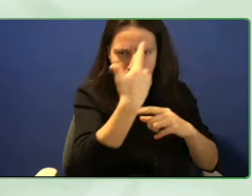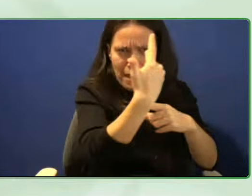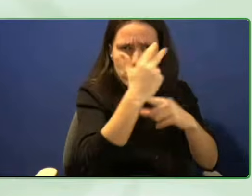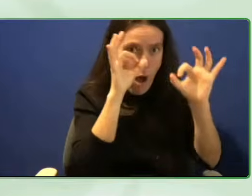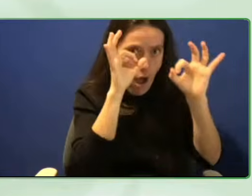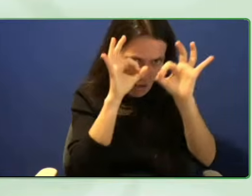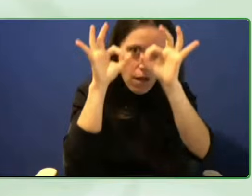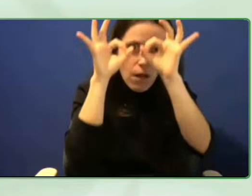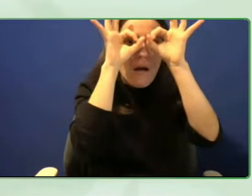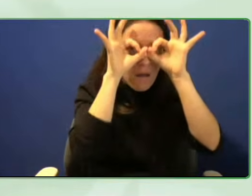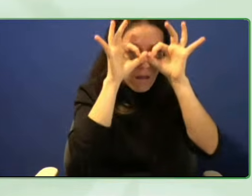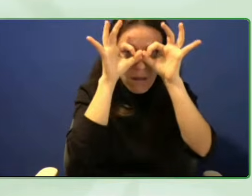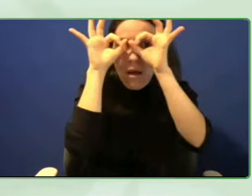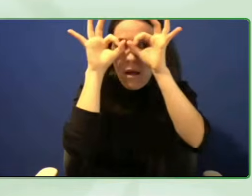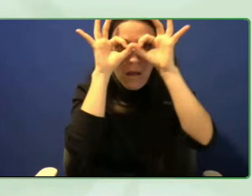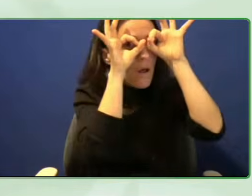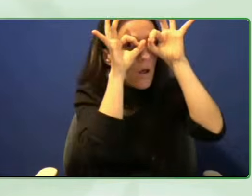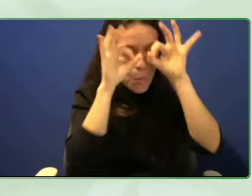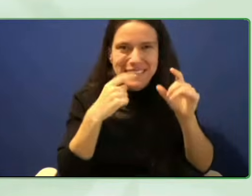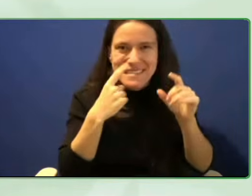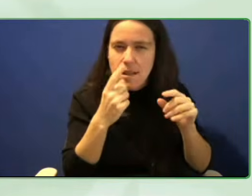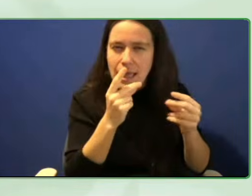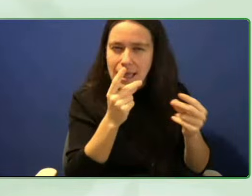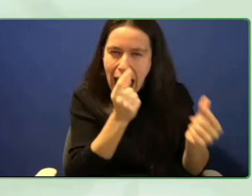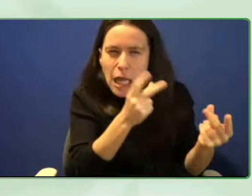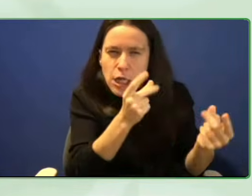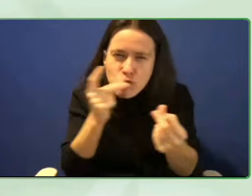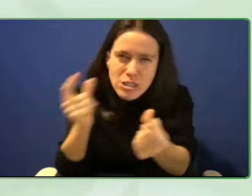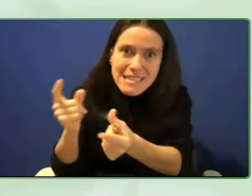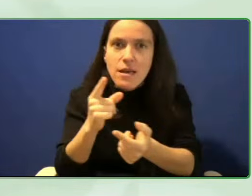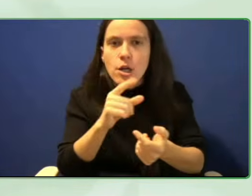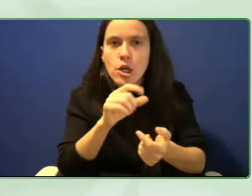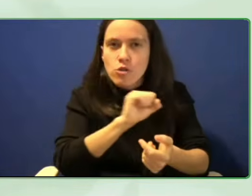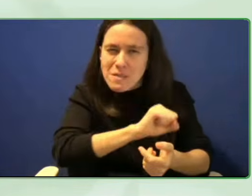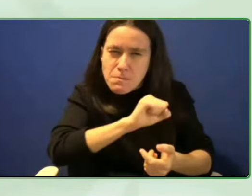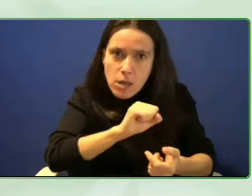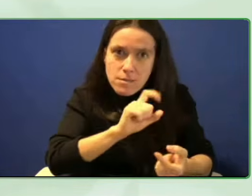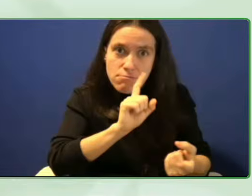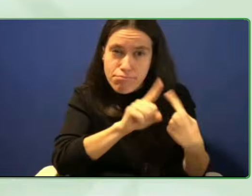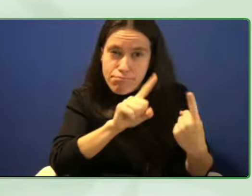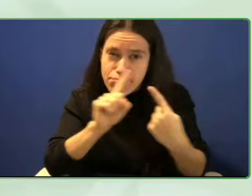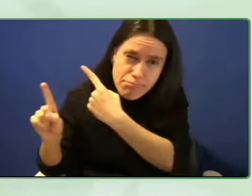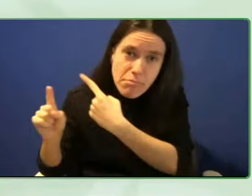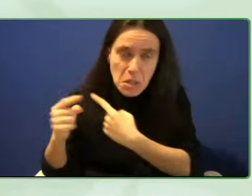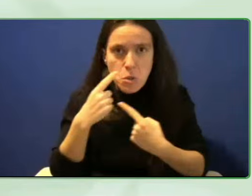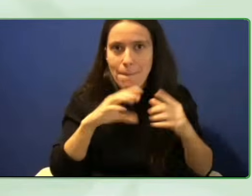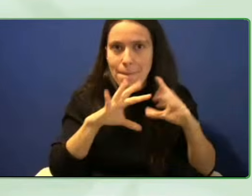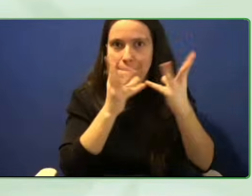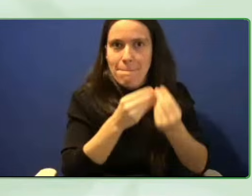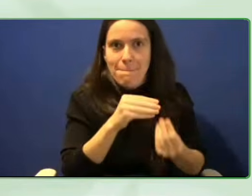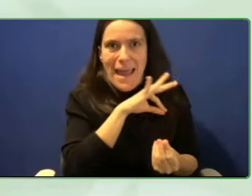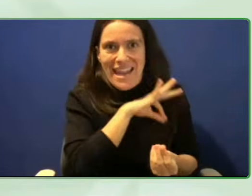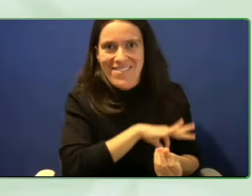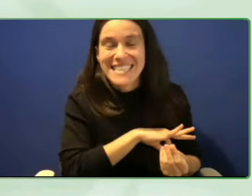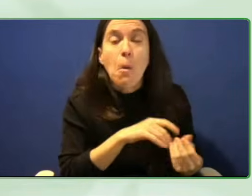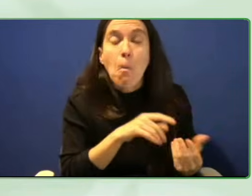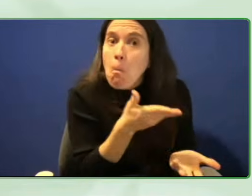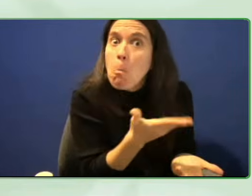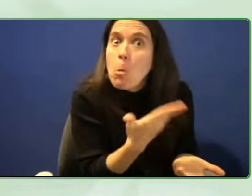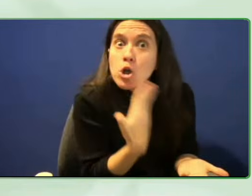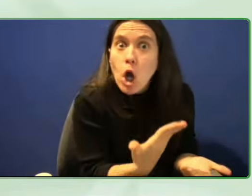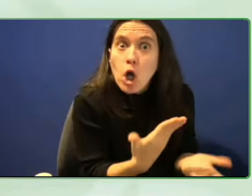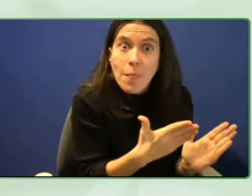where you need that kind of accuracy, responsiveness, stability, which just benefits everything else in the computer. So that kind of means